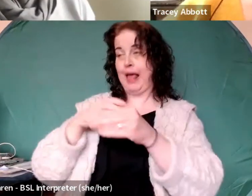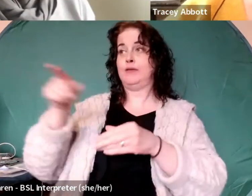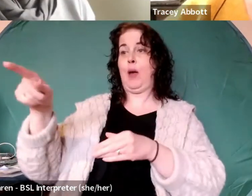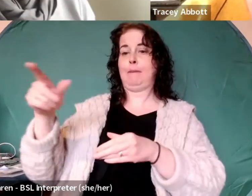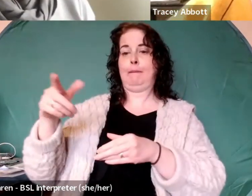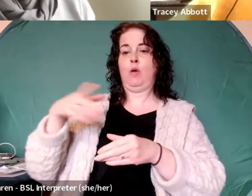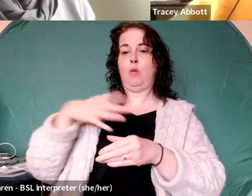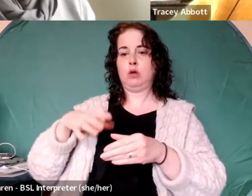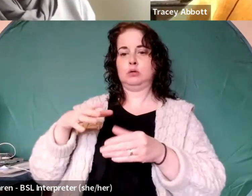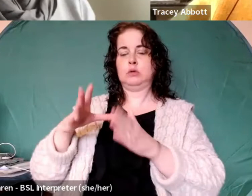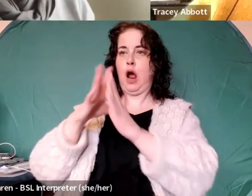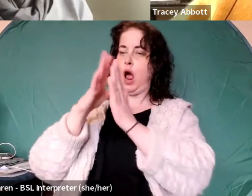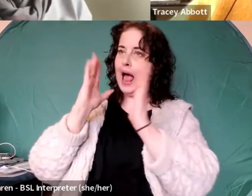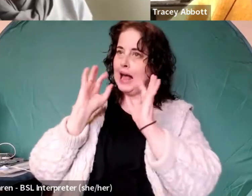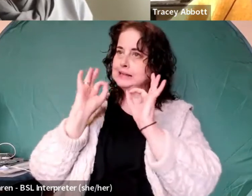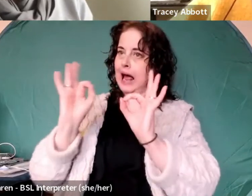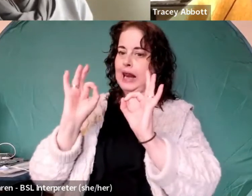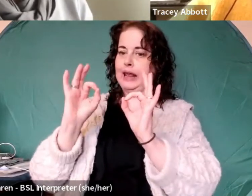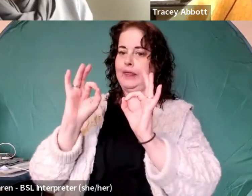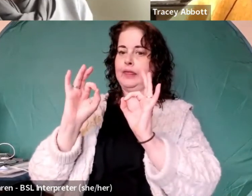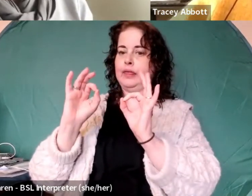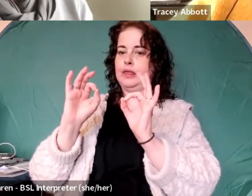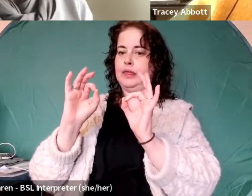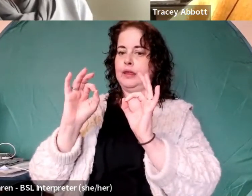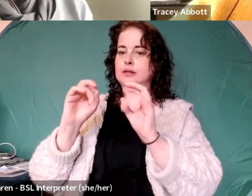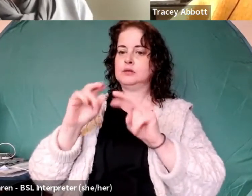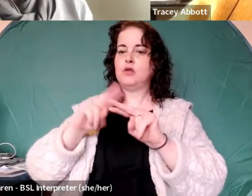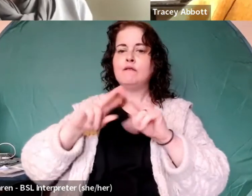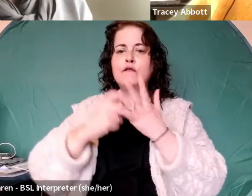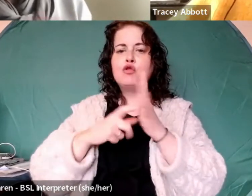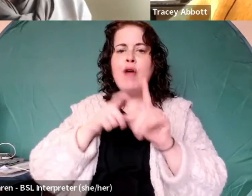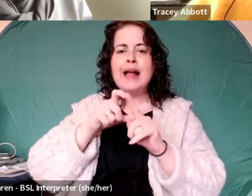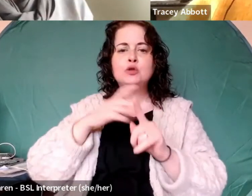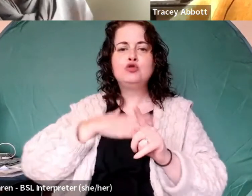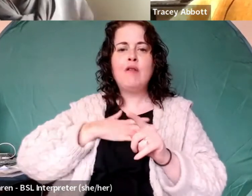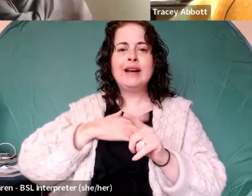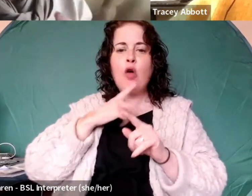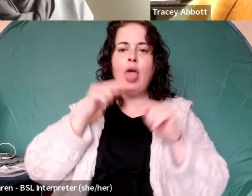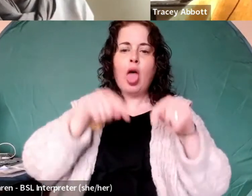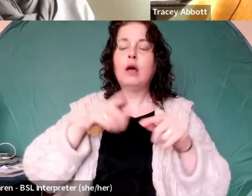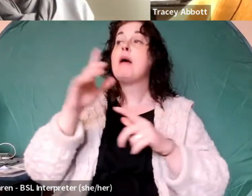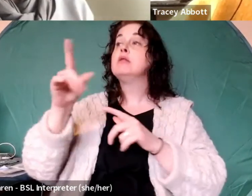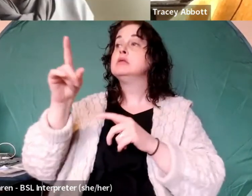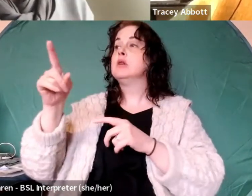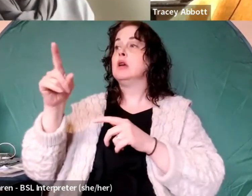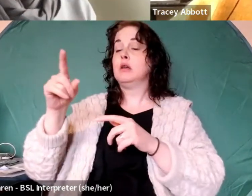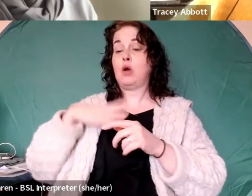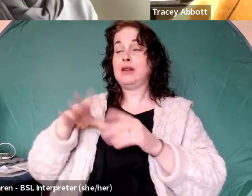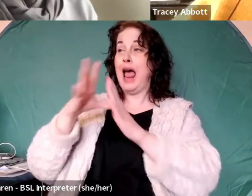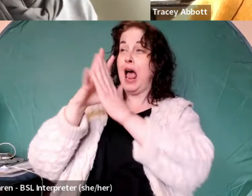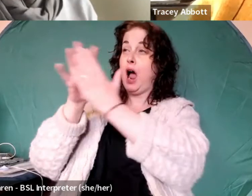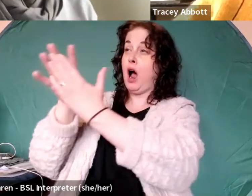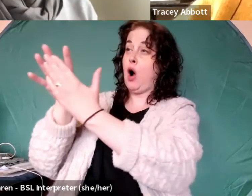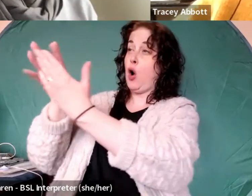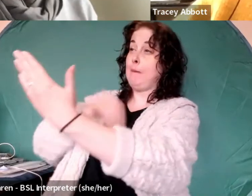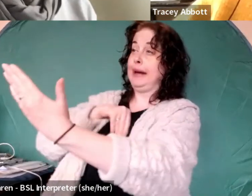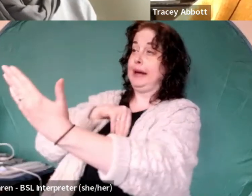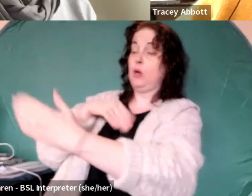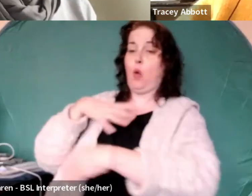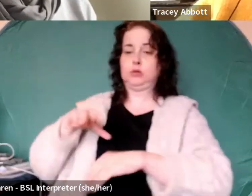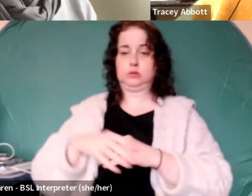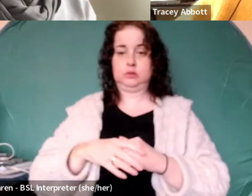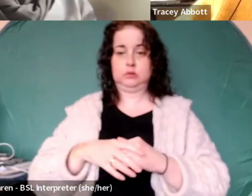really want a carbon copy of Fred. No disrespect to any Freds who might be on the call. It's just that it's a name.